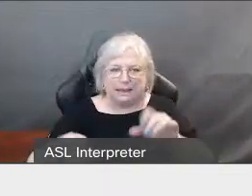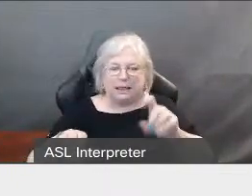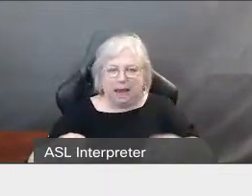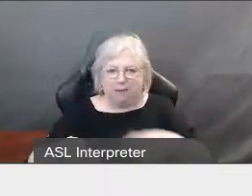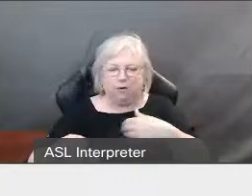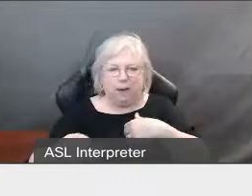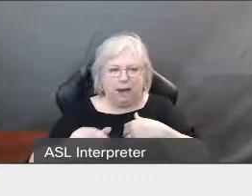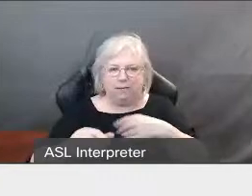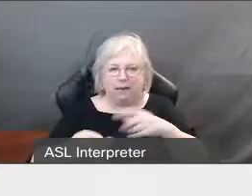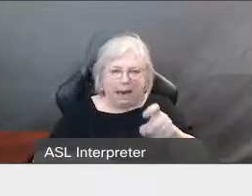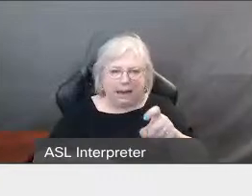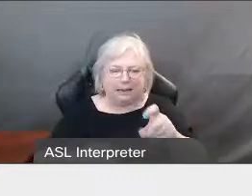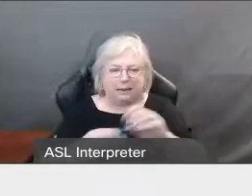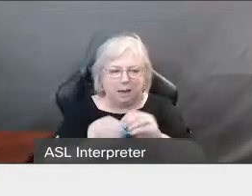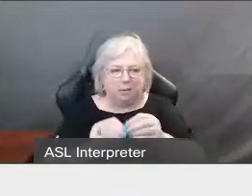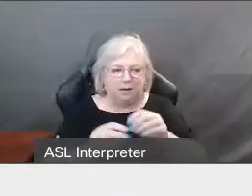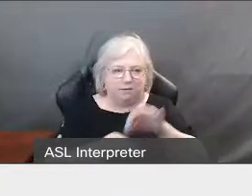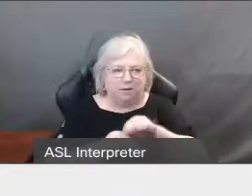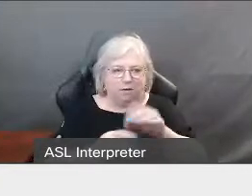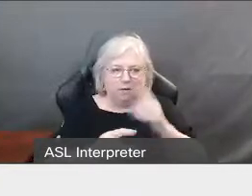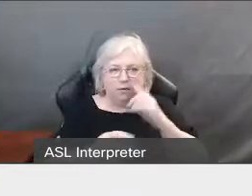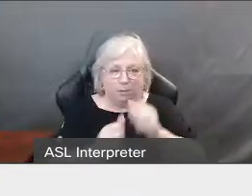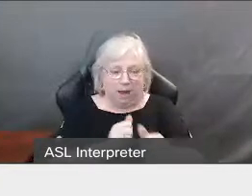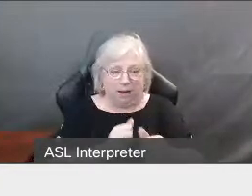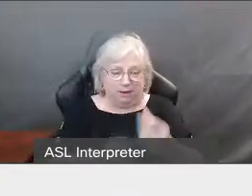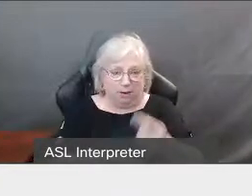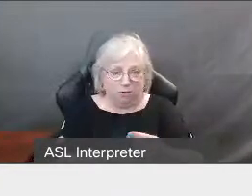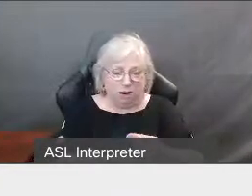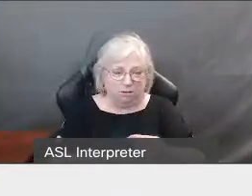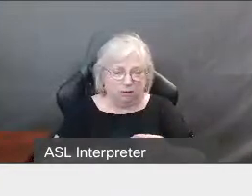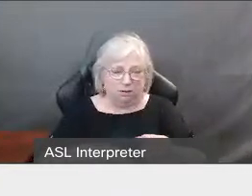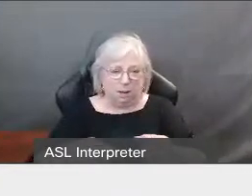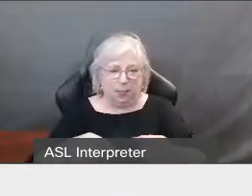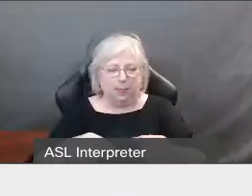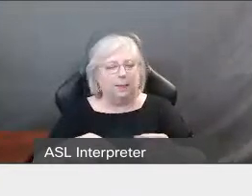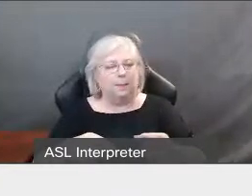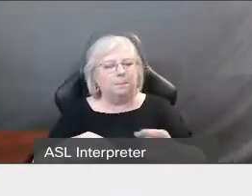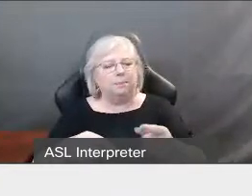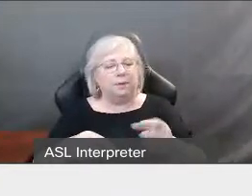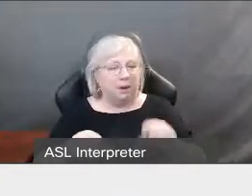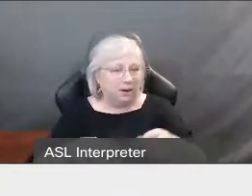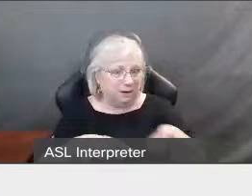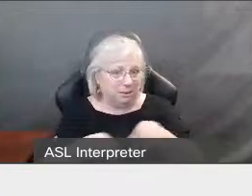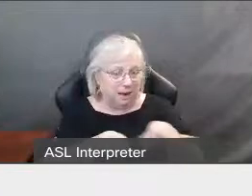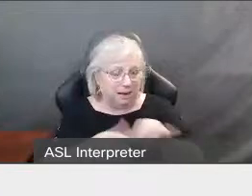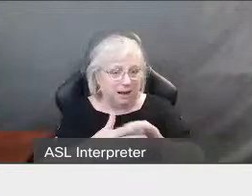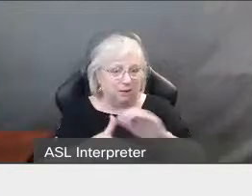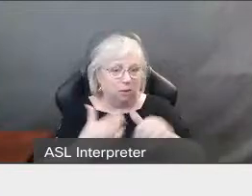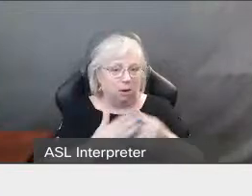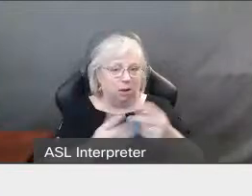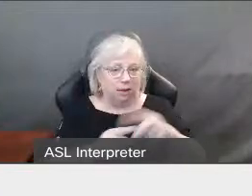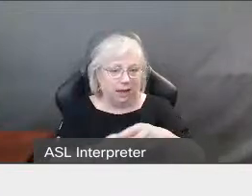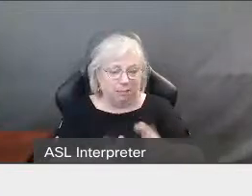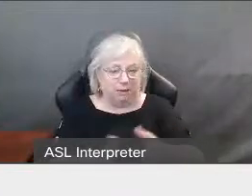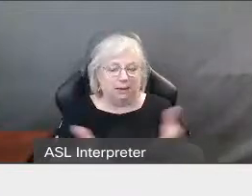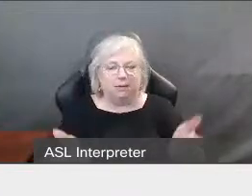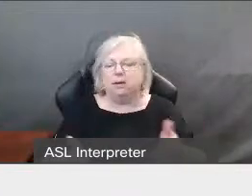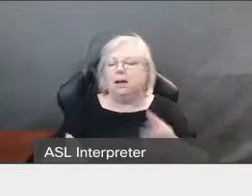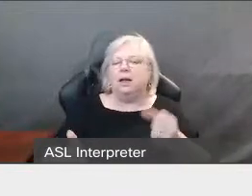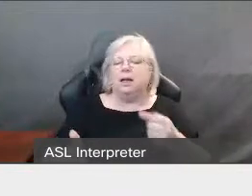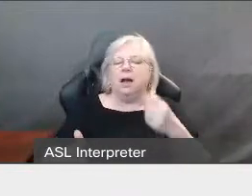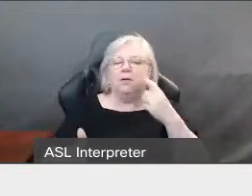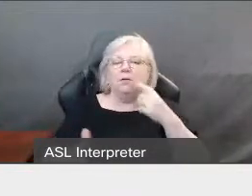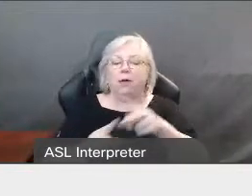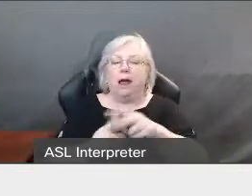of votes for something to pass, right? So can we explain that to all of the applicants and all of those? Correct. For the